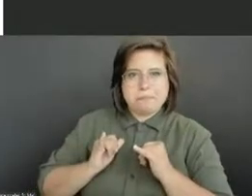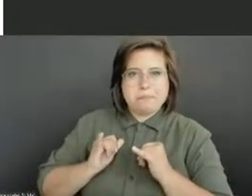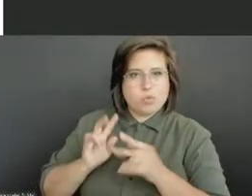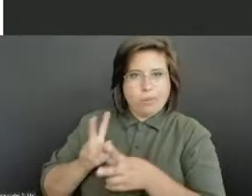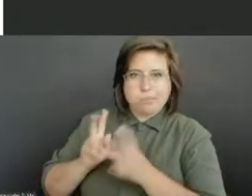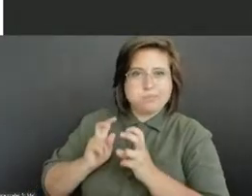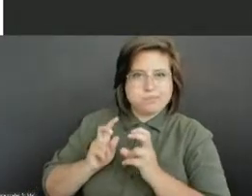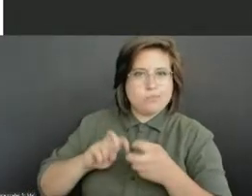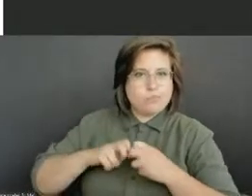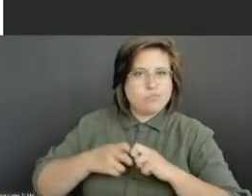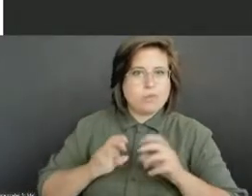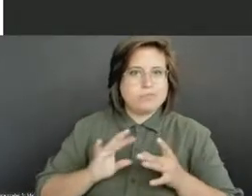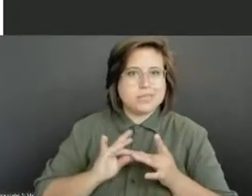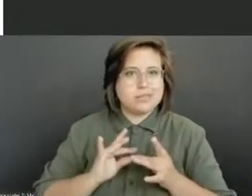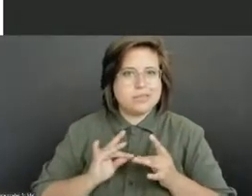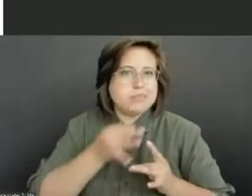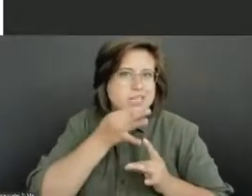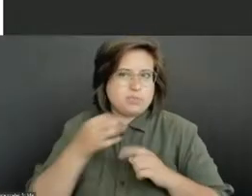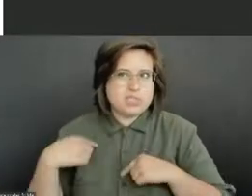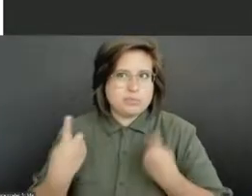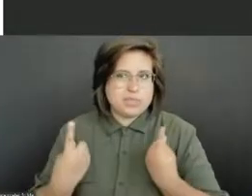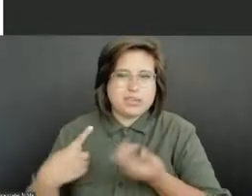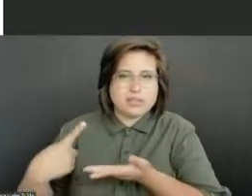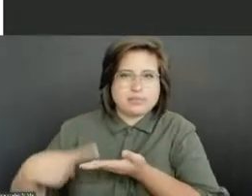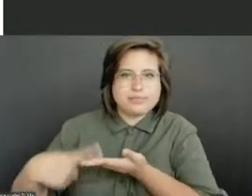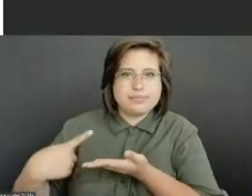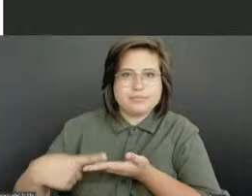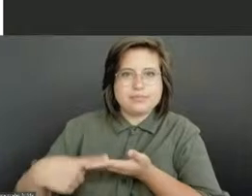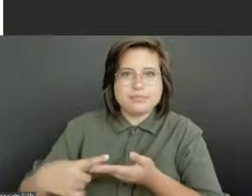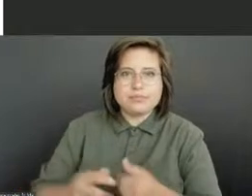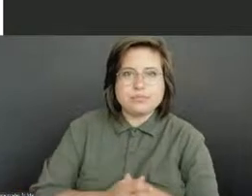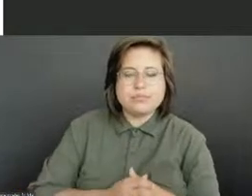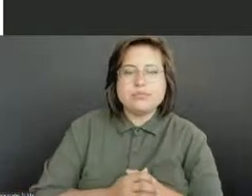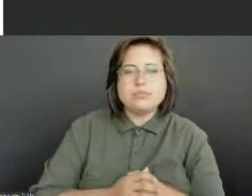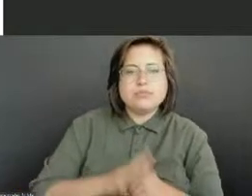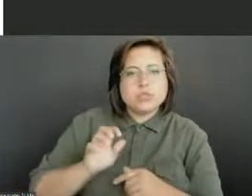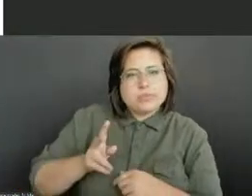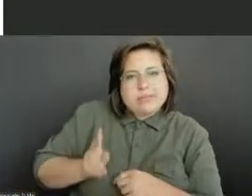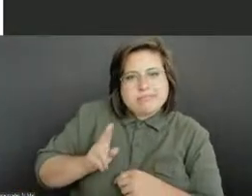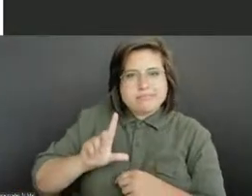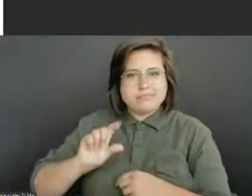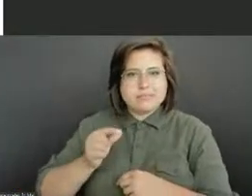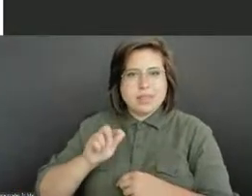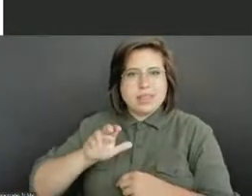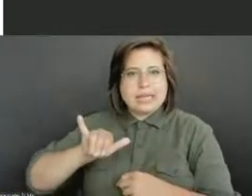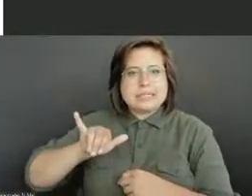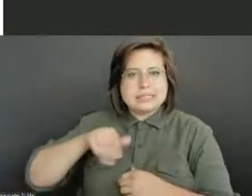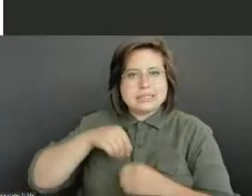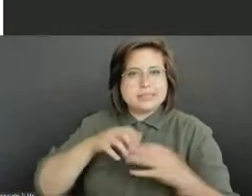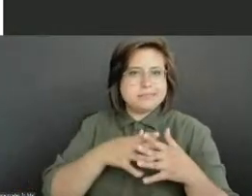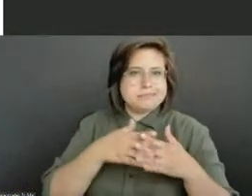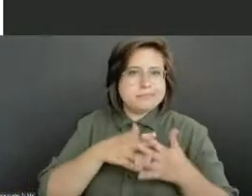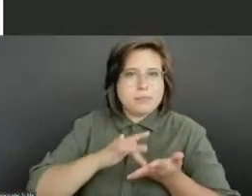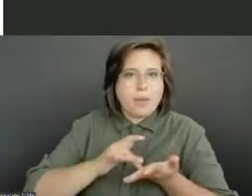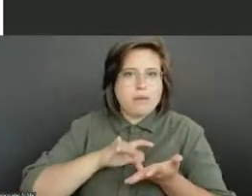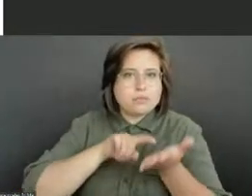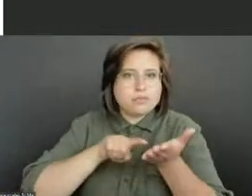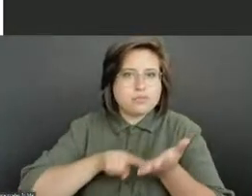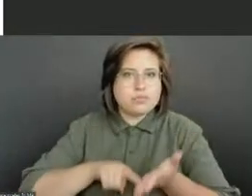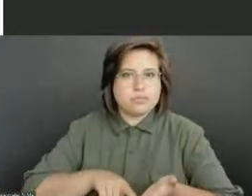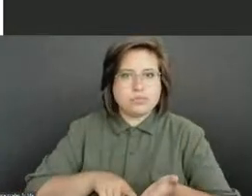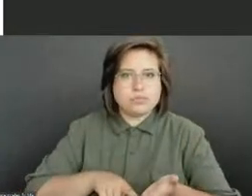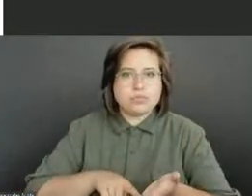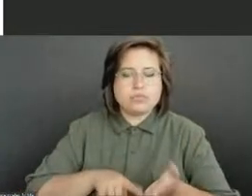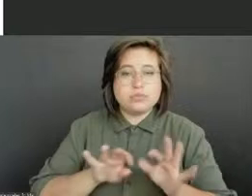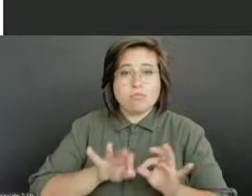that experts have talked about. And so talking about that legacy in our American medicine research to